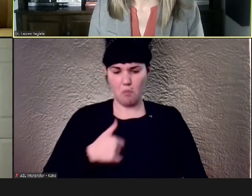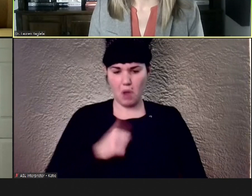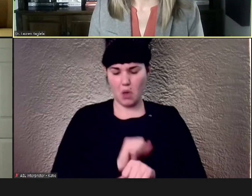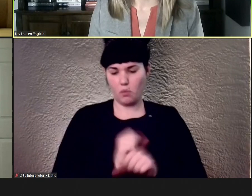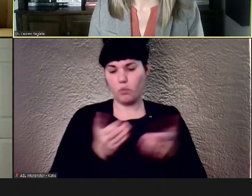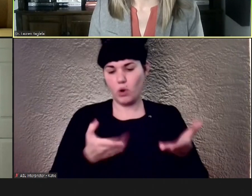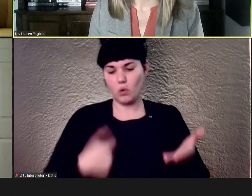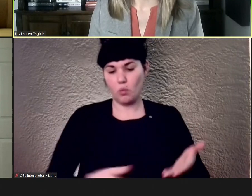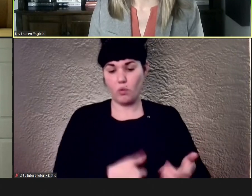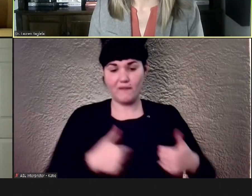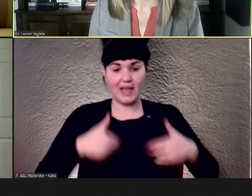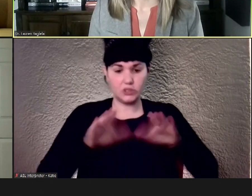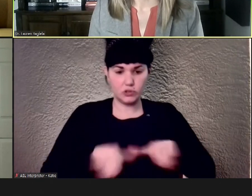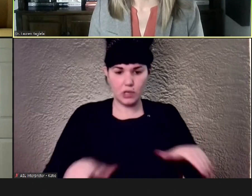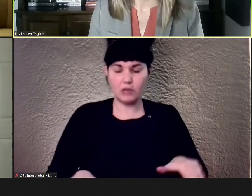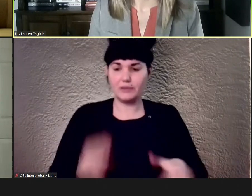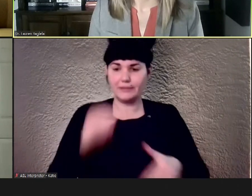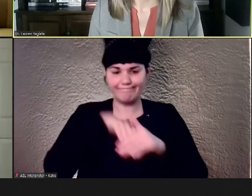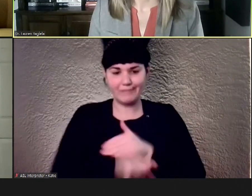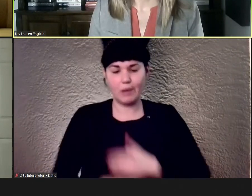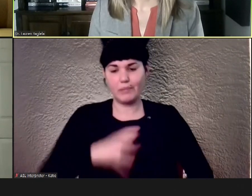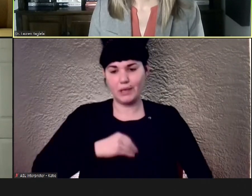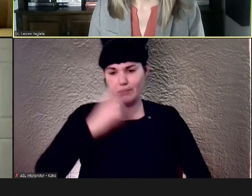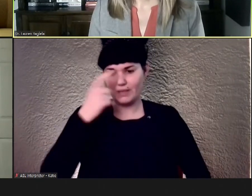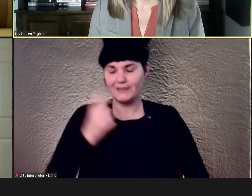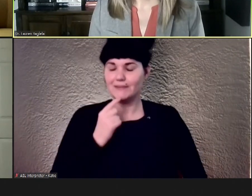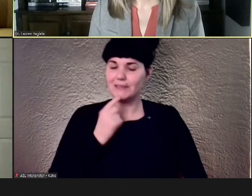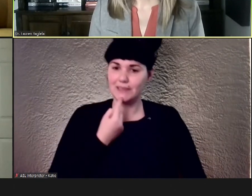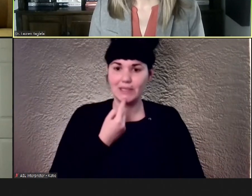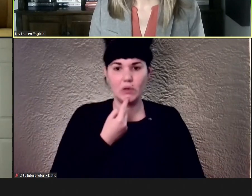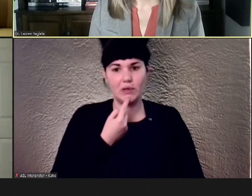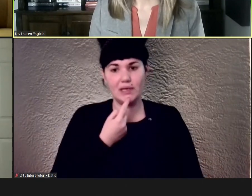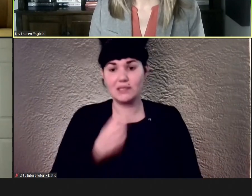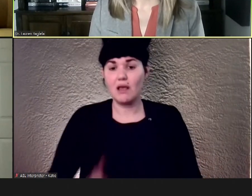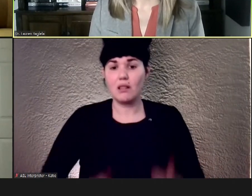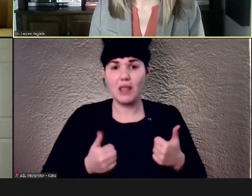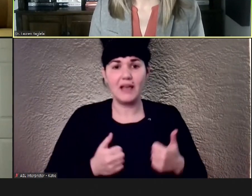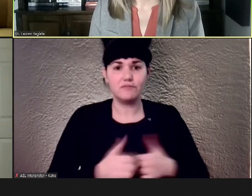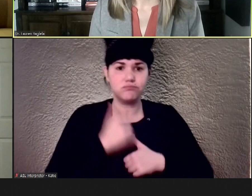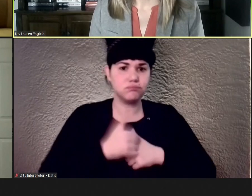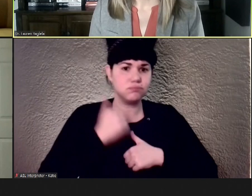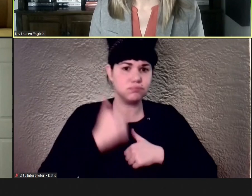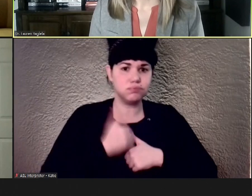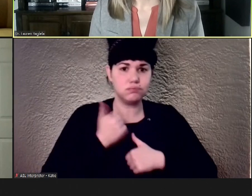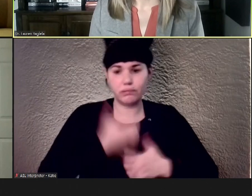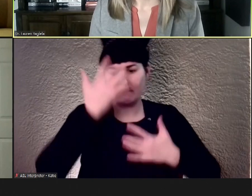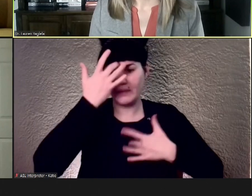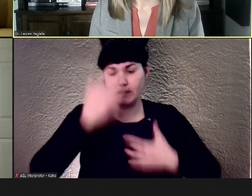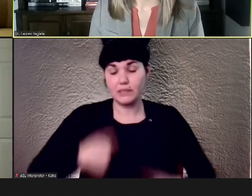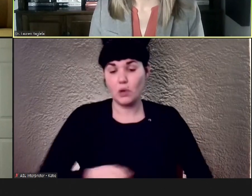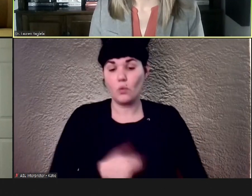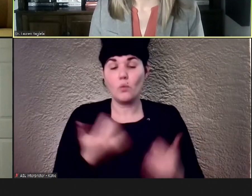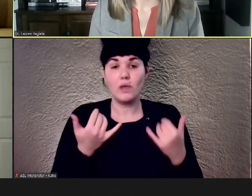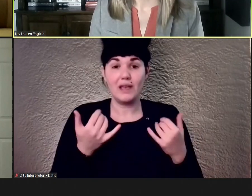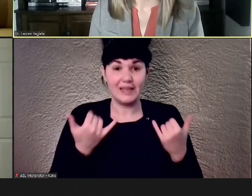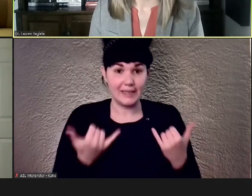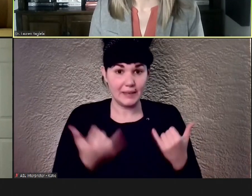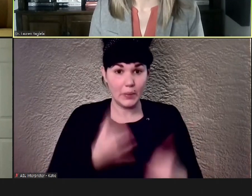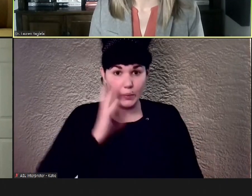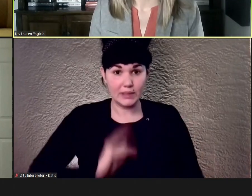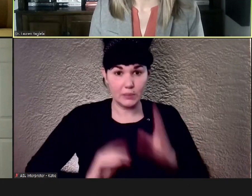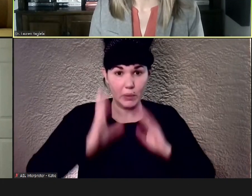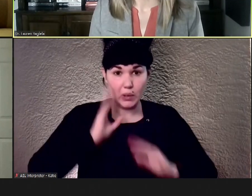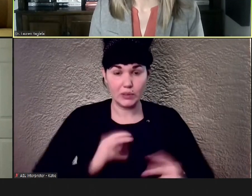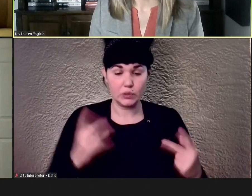and life-threatening illness related to COVID. In this current COVID surge, we are experiencing the highest number of